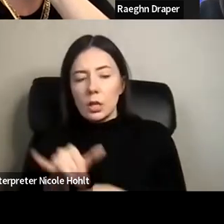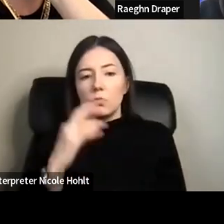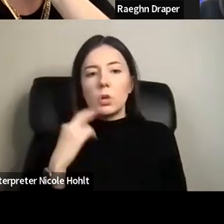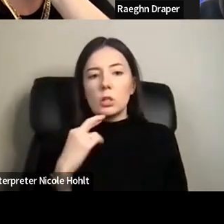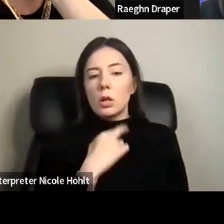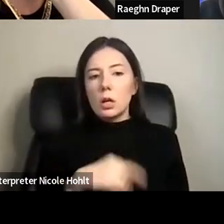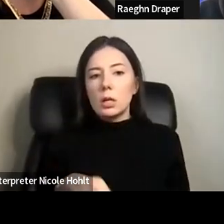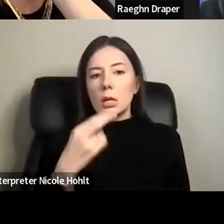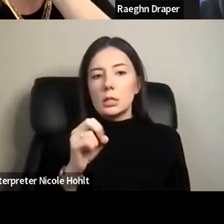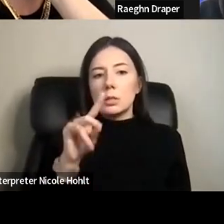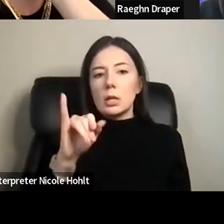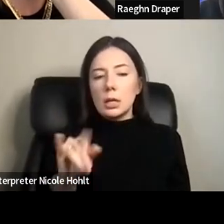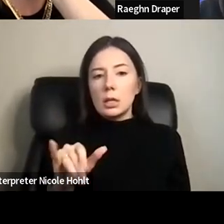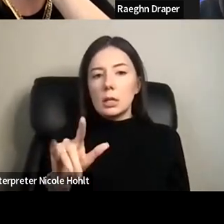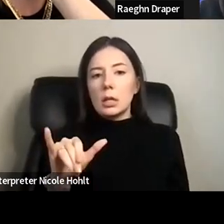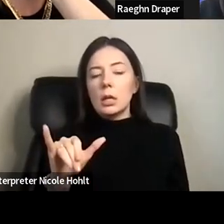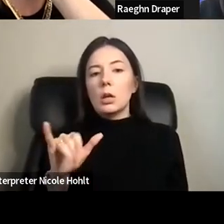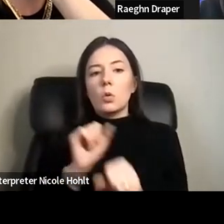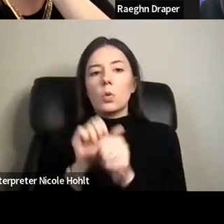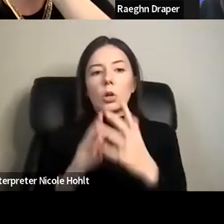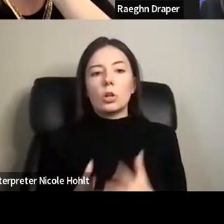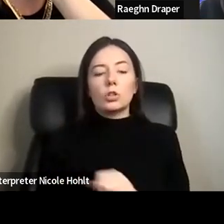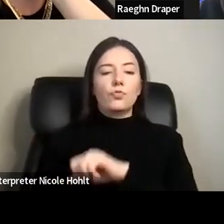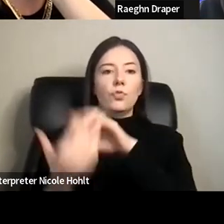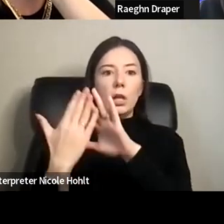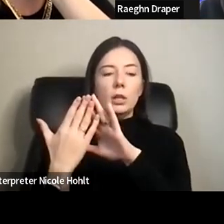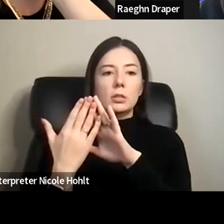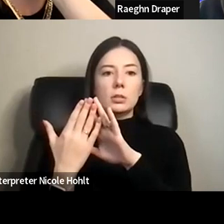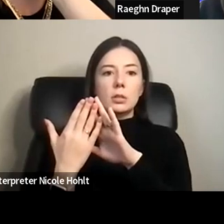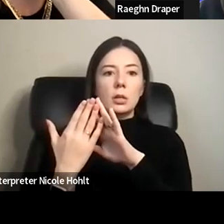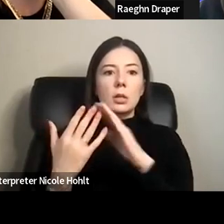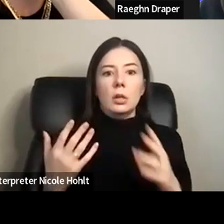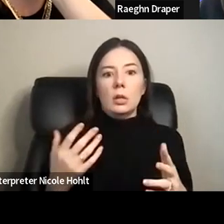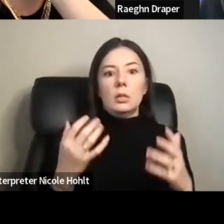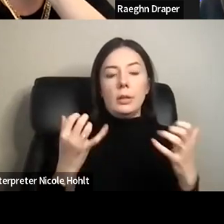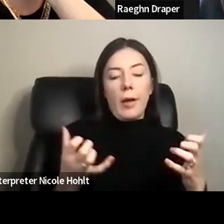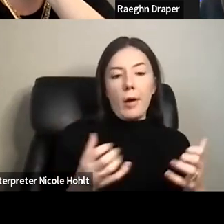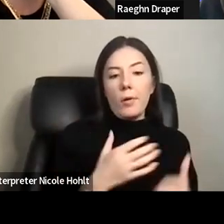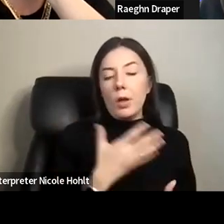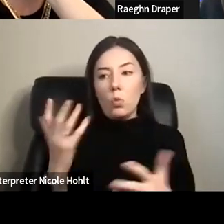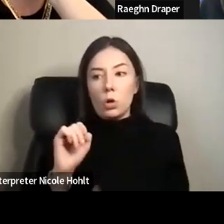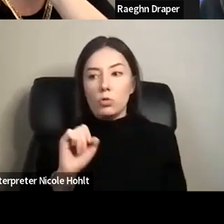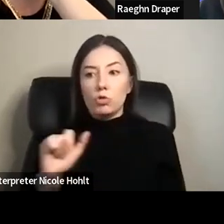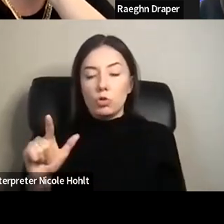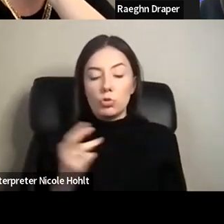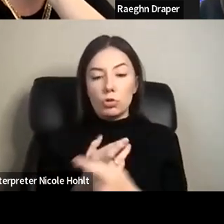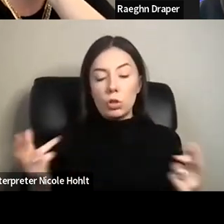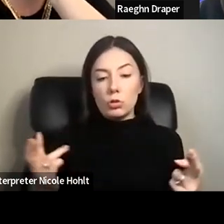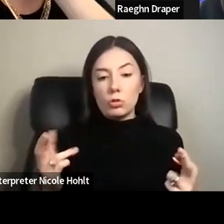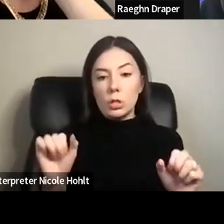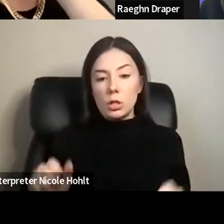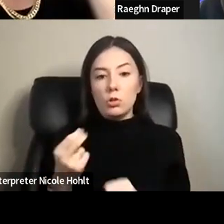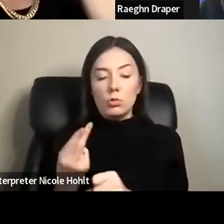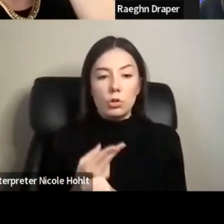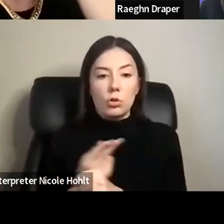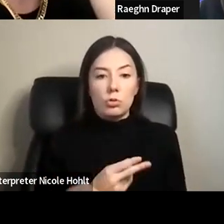face in Chicago and beyond? And what tools and resources are there to combat these resources? And